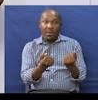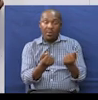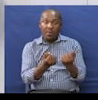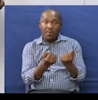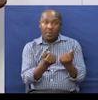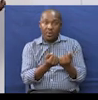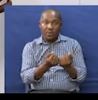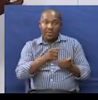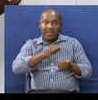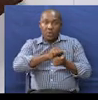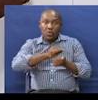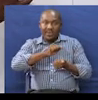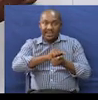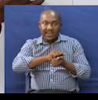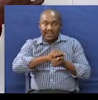goods